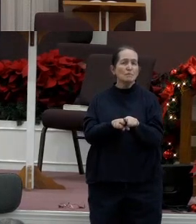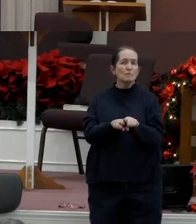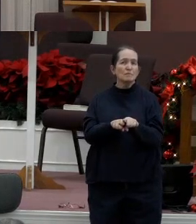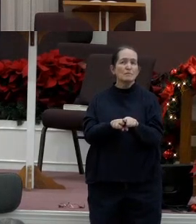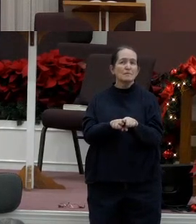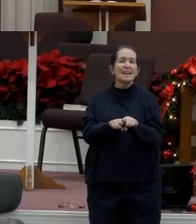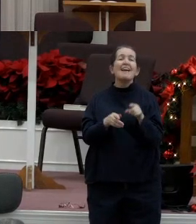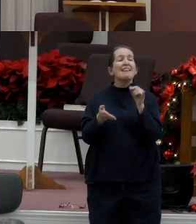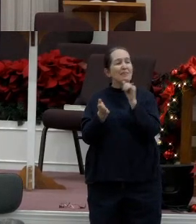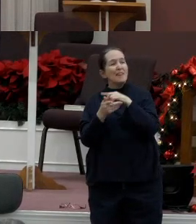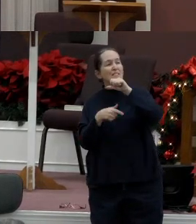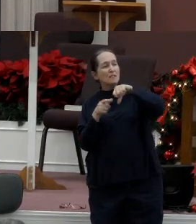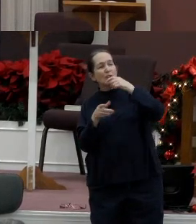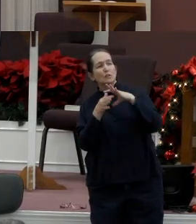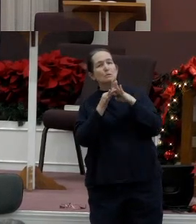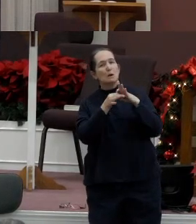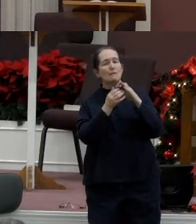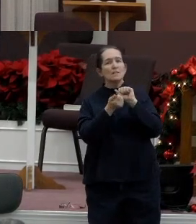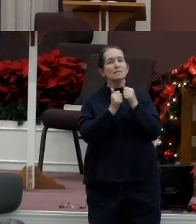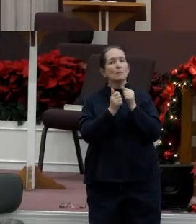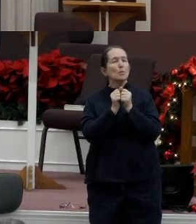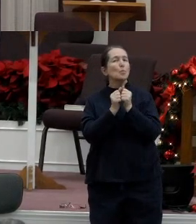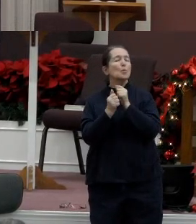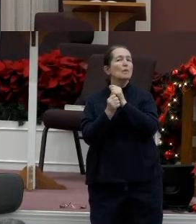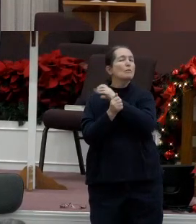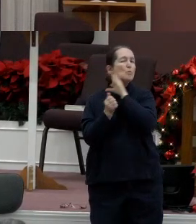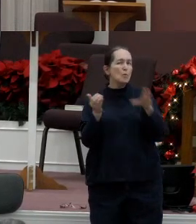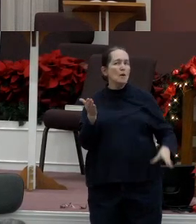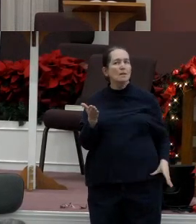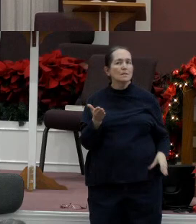That's the fellowship of suffering with Christ.